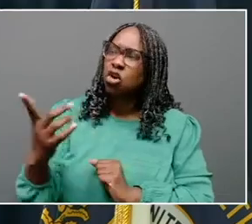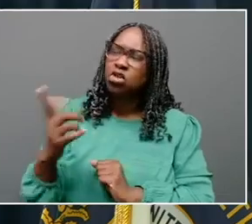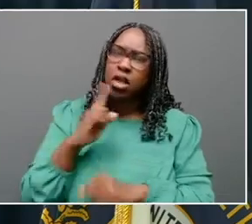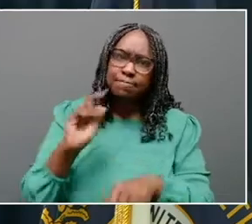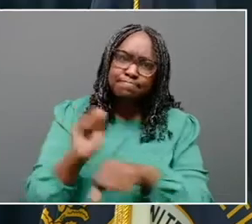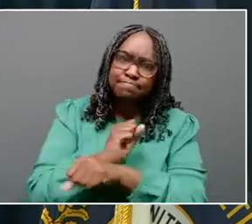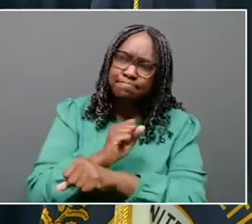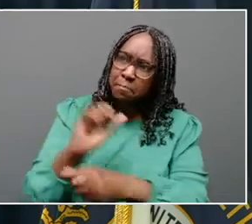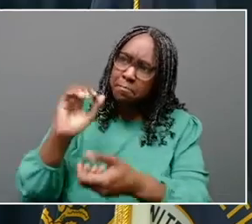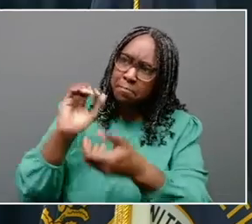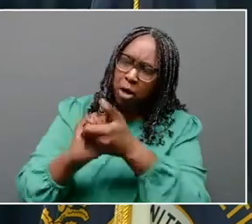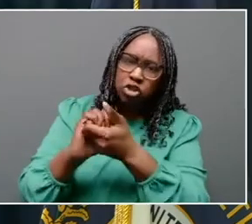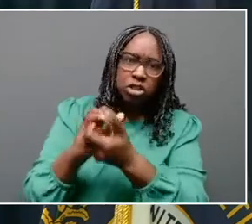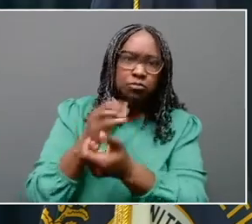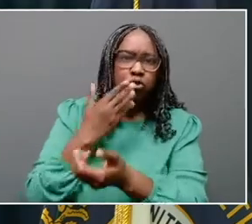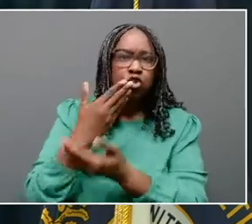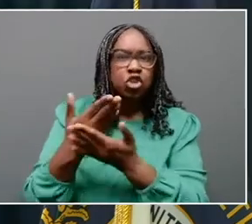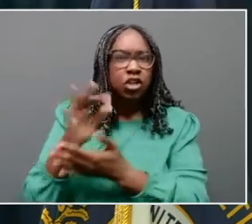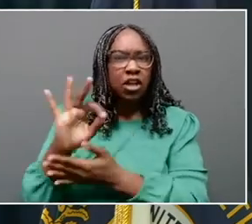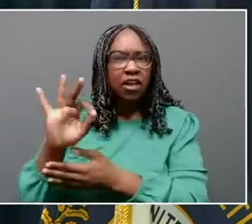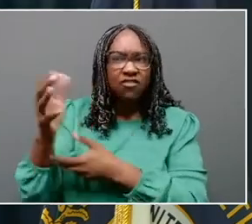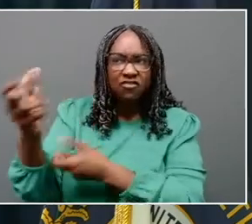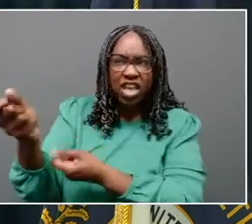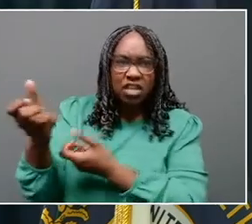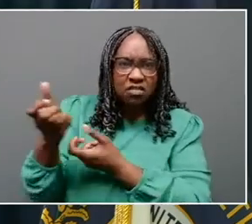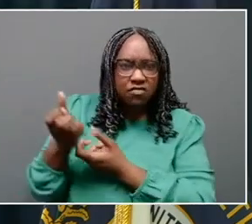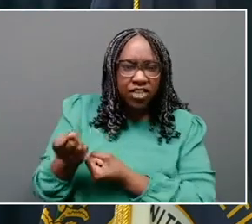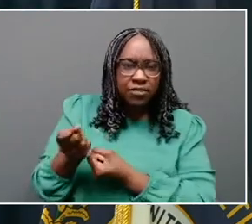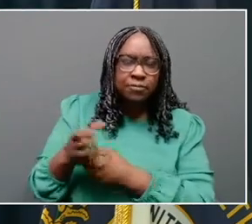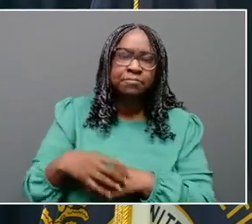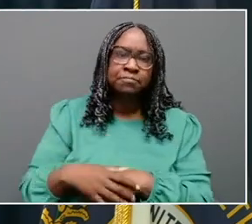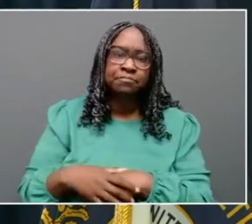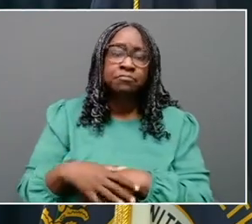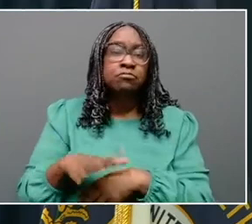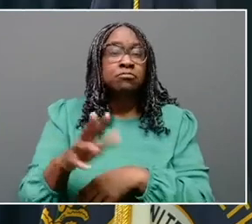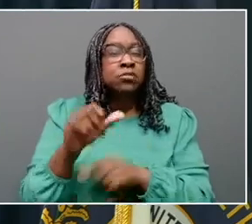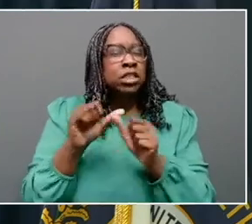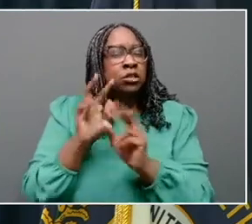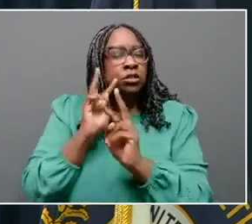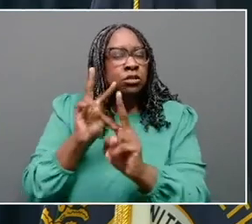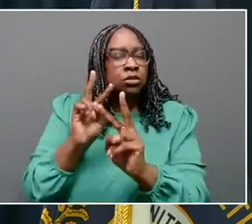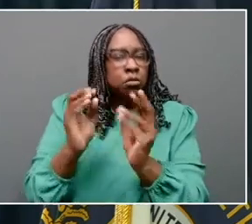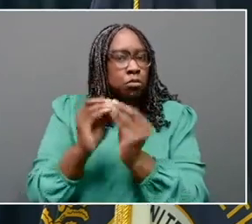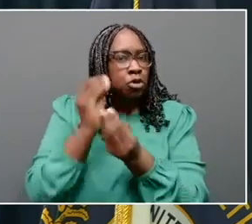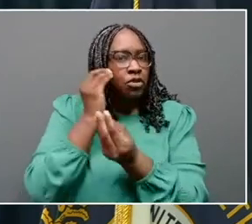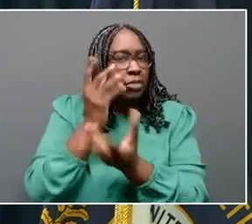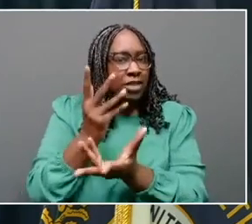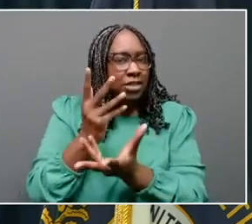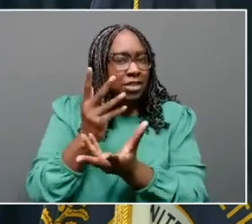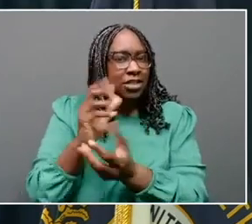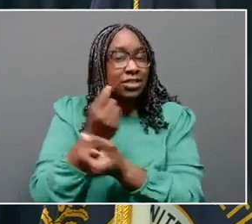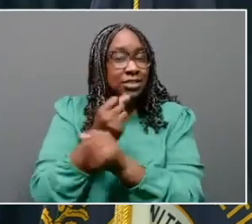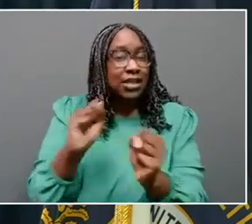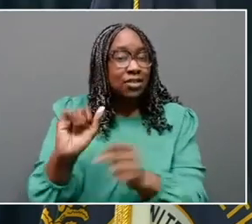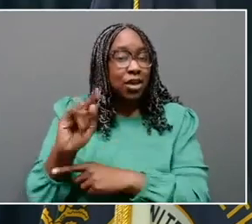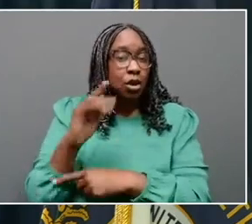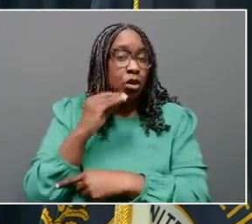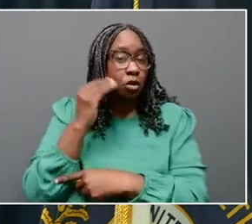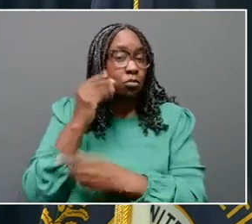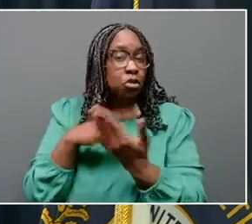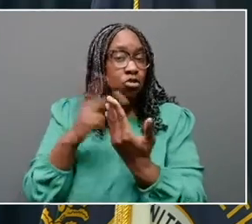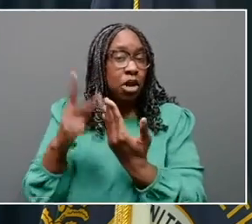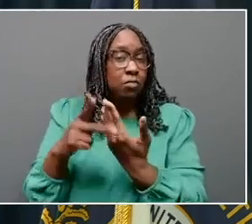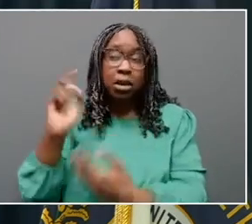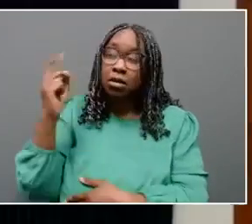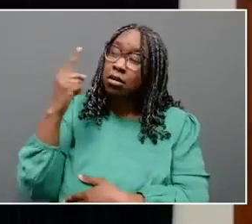well. Please stay tuned for more information from our office about the Safe at Home program. Governor, thank you very